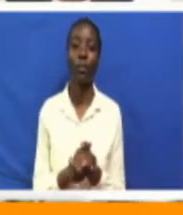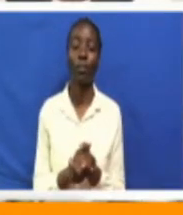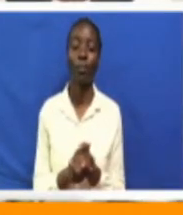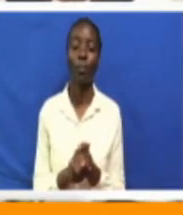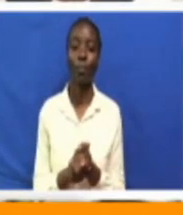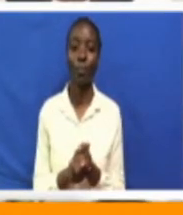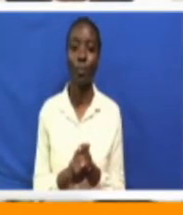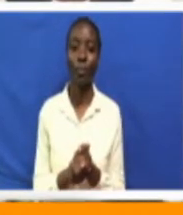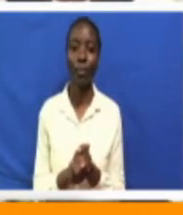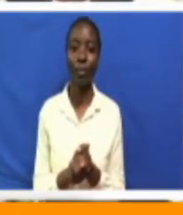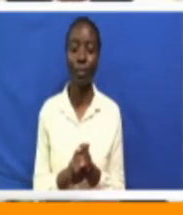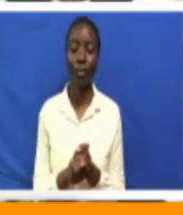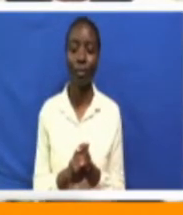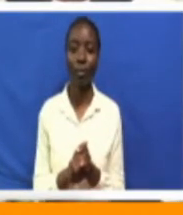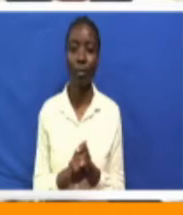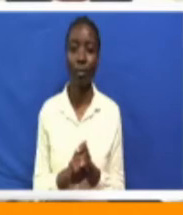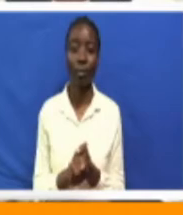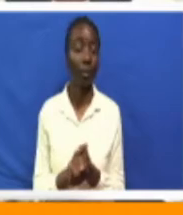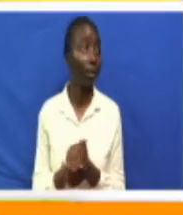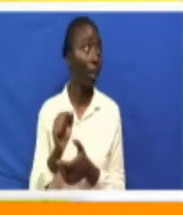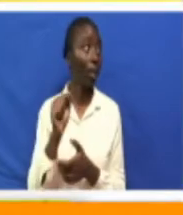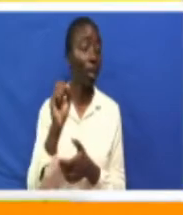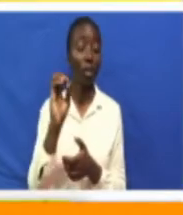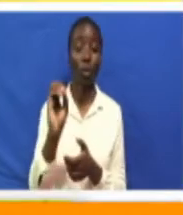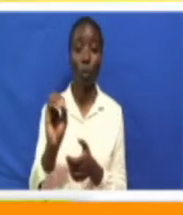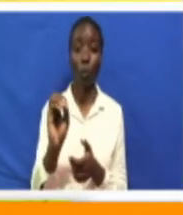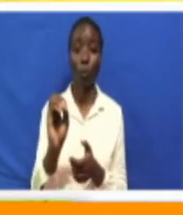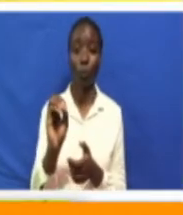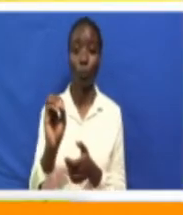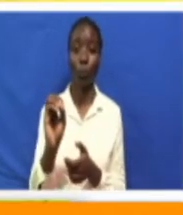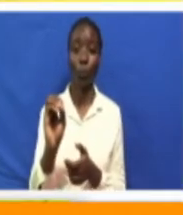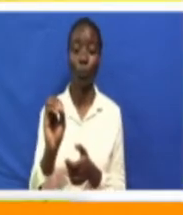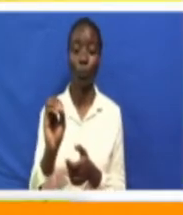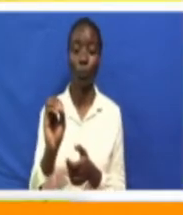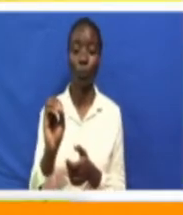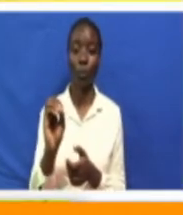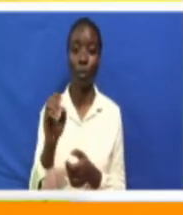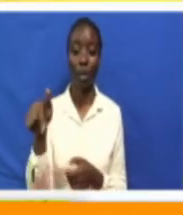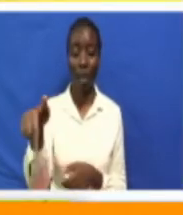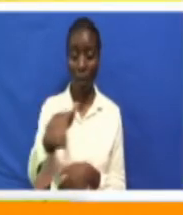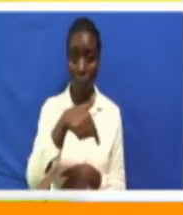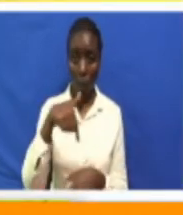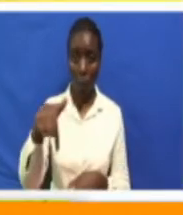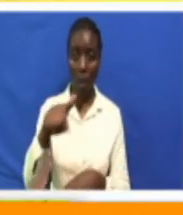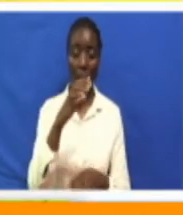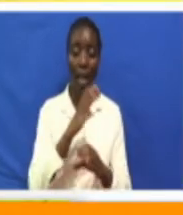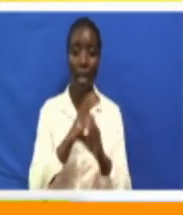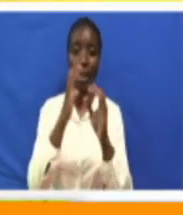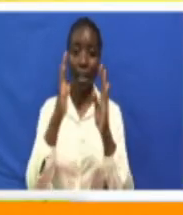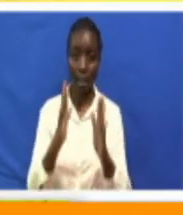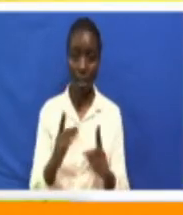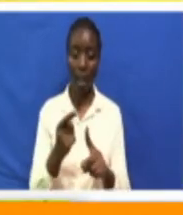you so as Christians in the Archdiocese of Nairobi